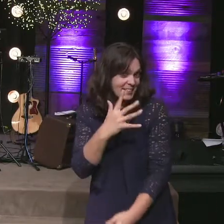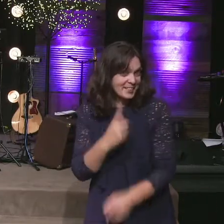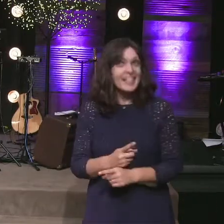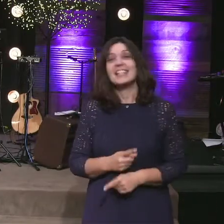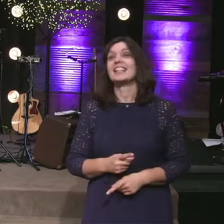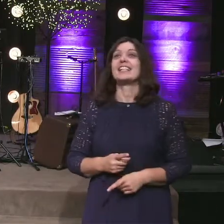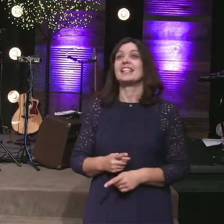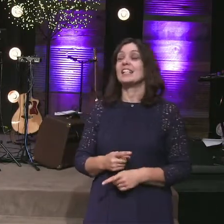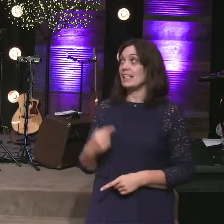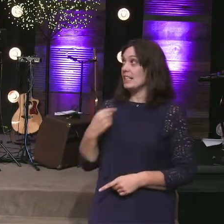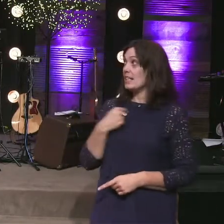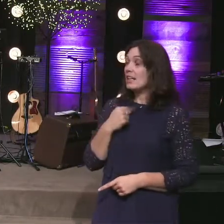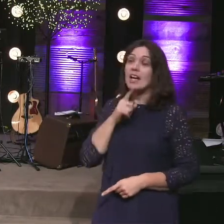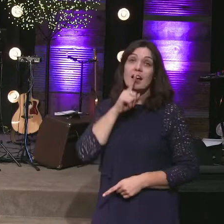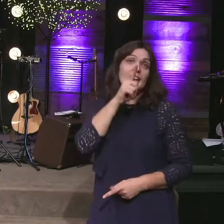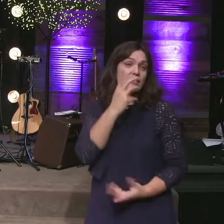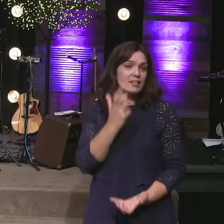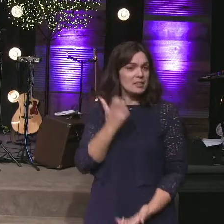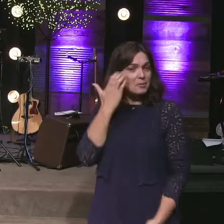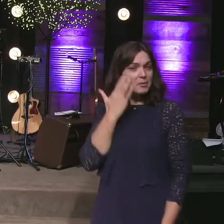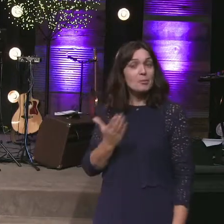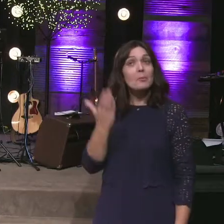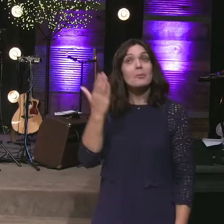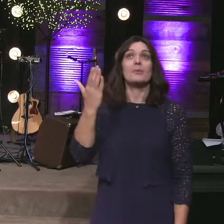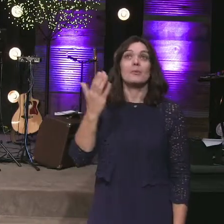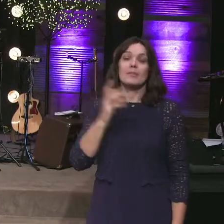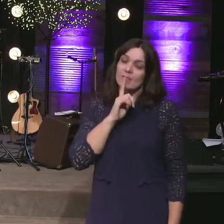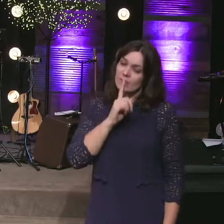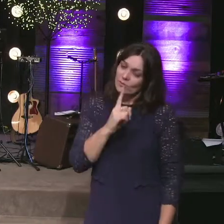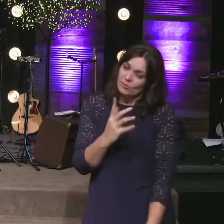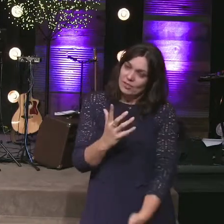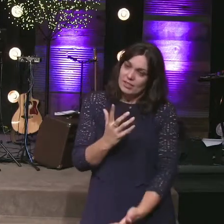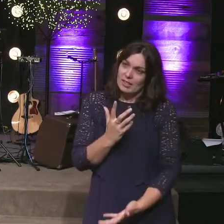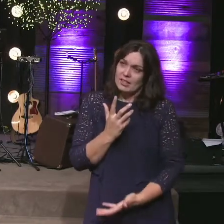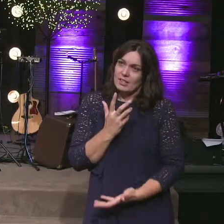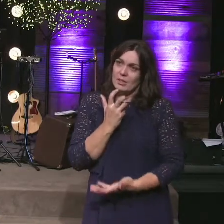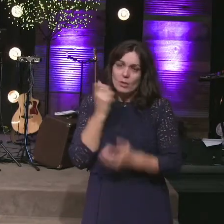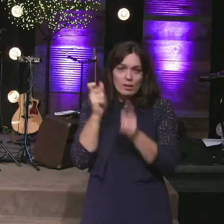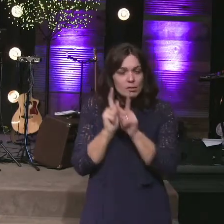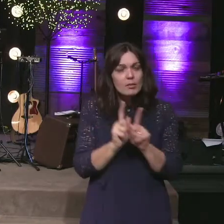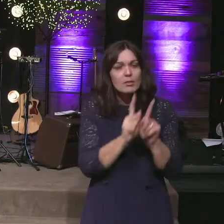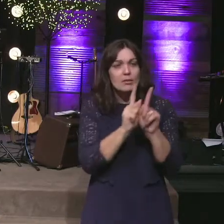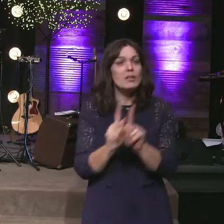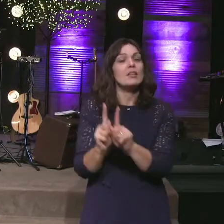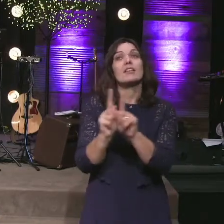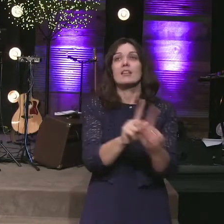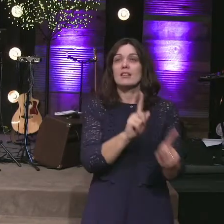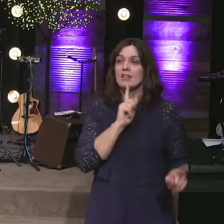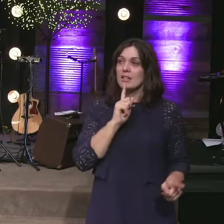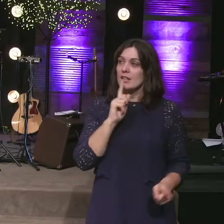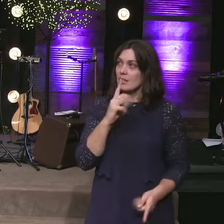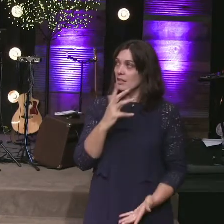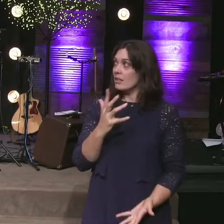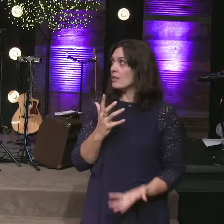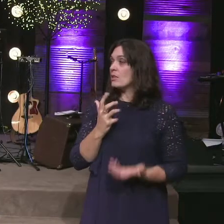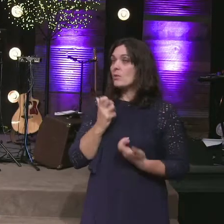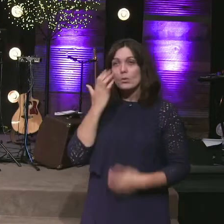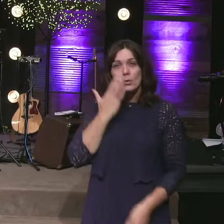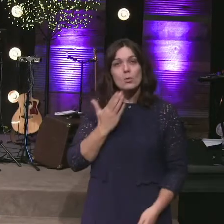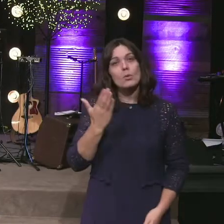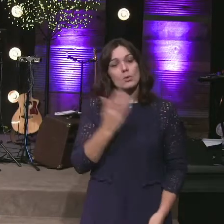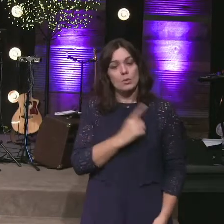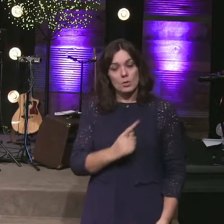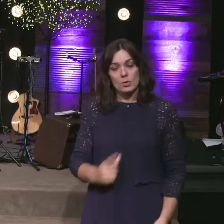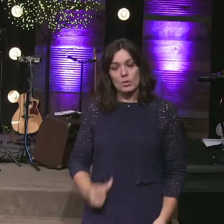I really want to know you. I really want to go with you. I really want to know you, Lord, but